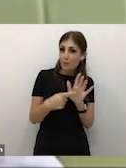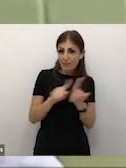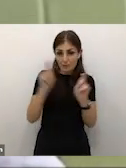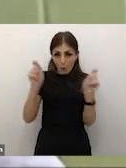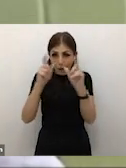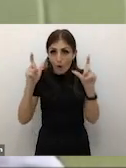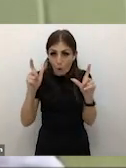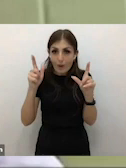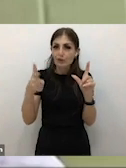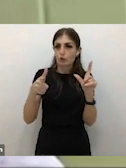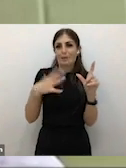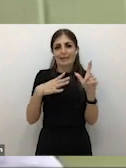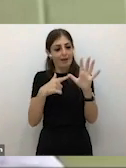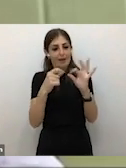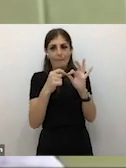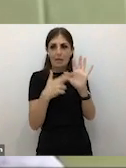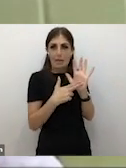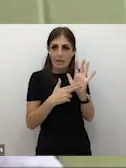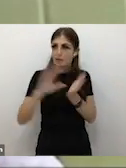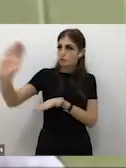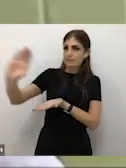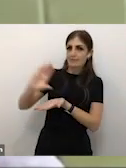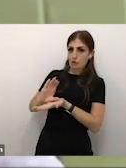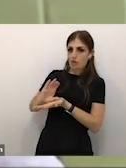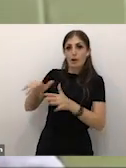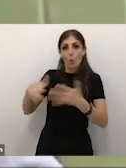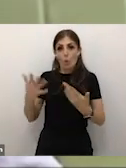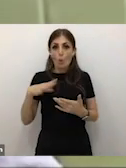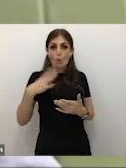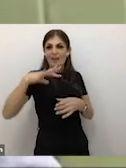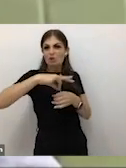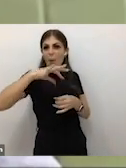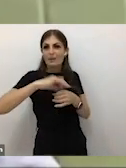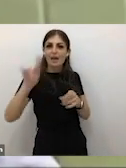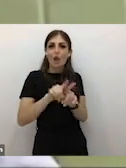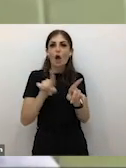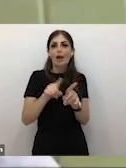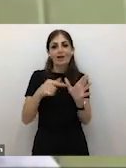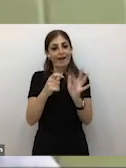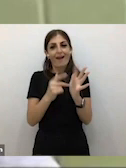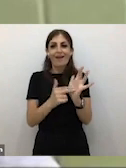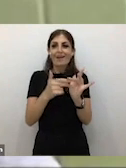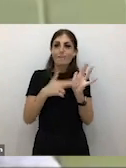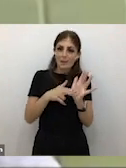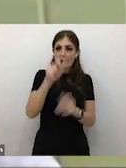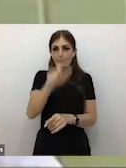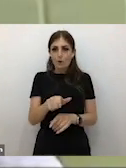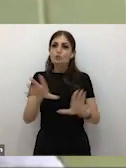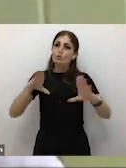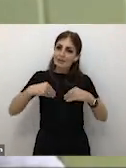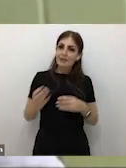need an ABN to receive your grant, or you'll need to nominate an administrator. This is someone who accepts the grant on your